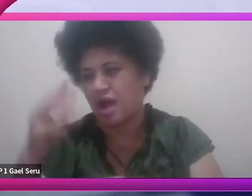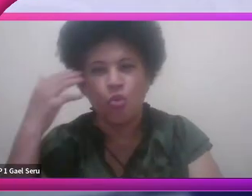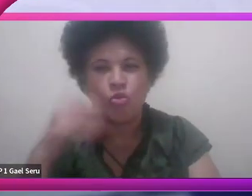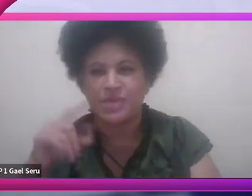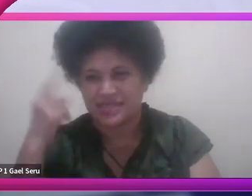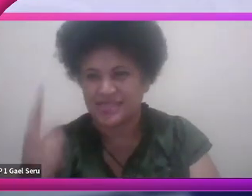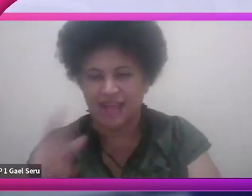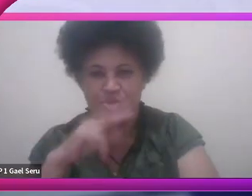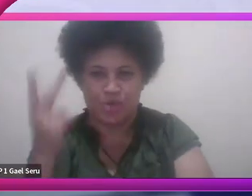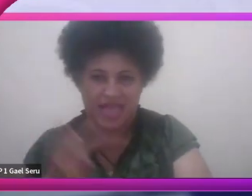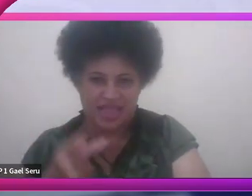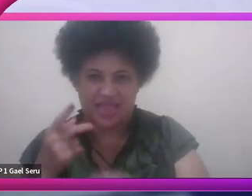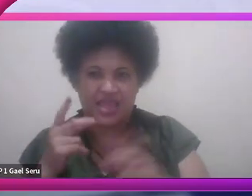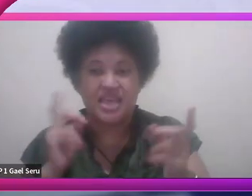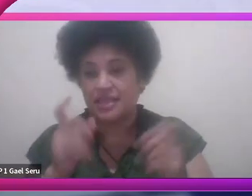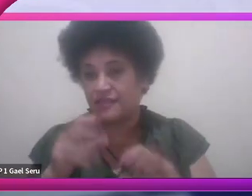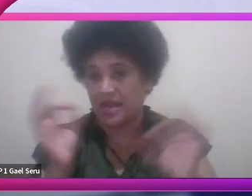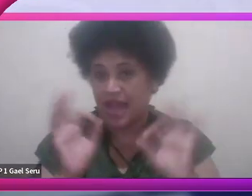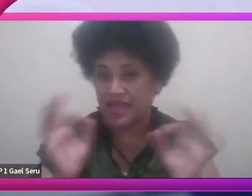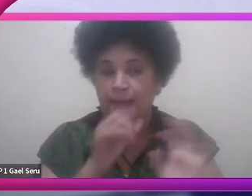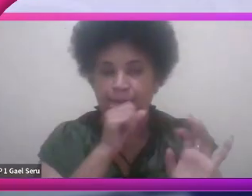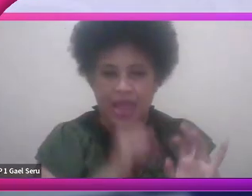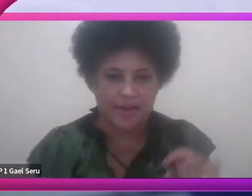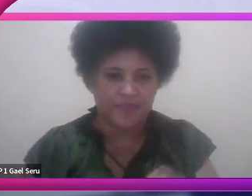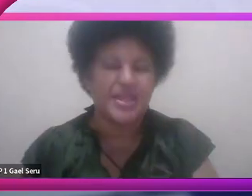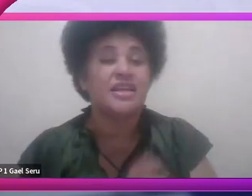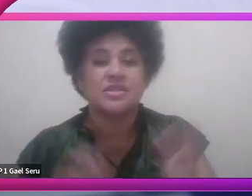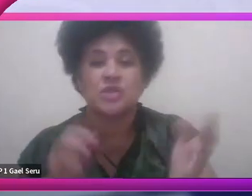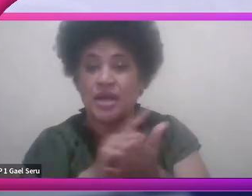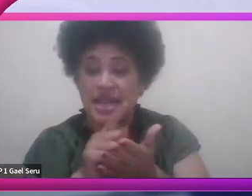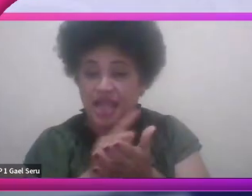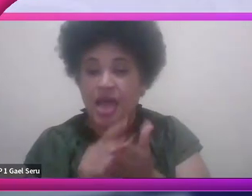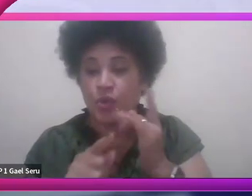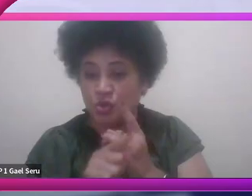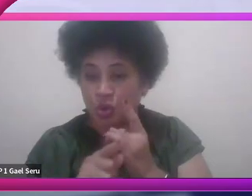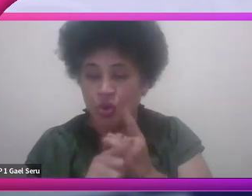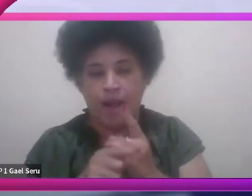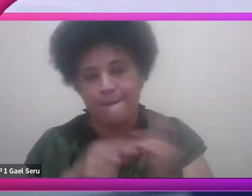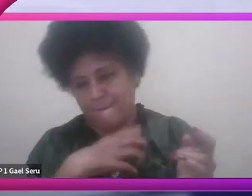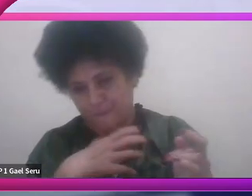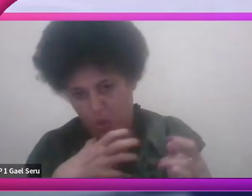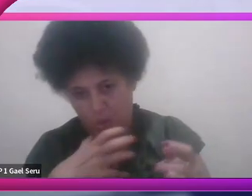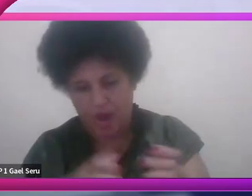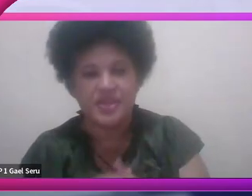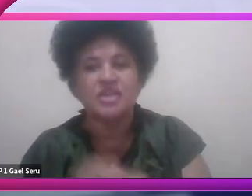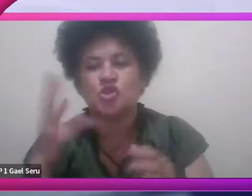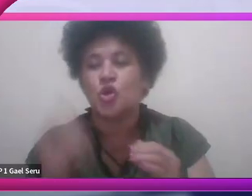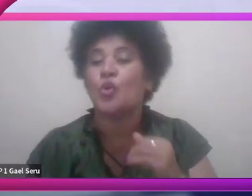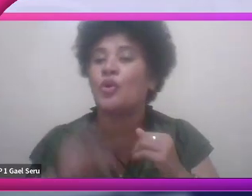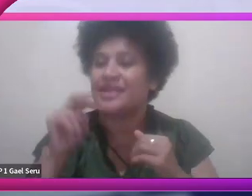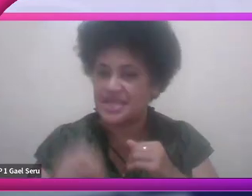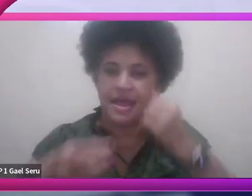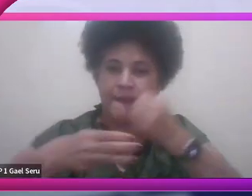by different factors. We can talk a little bit later to touch on this. But they need male and female,